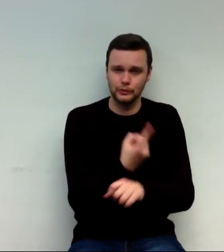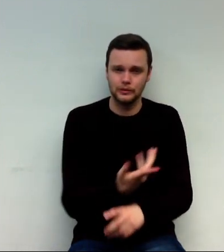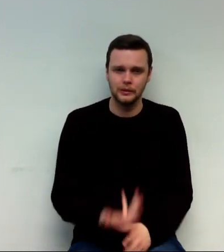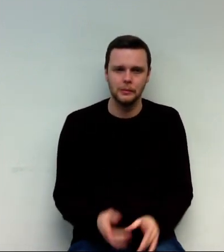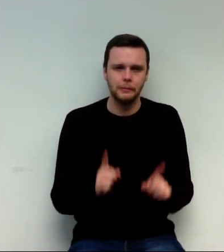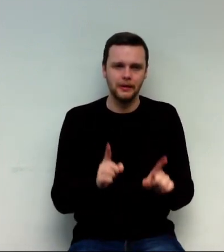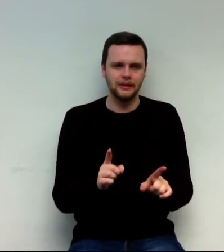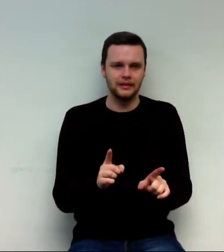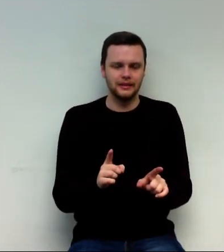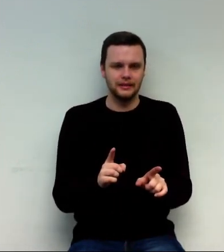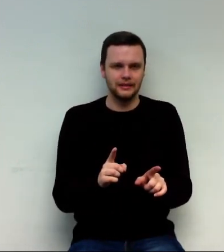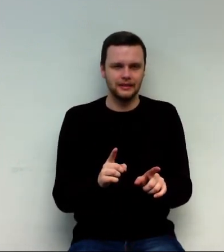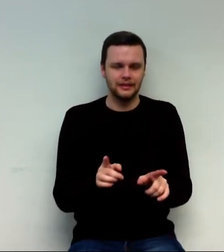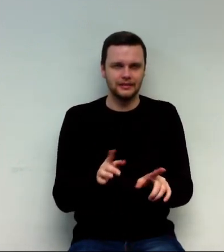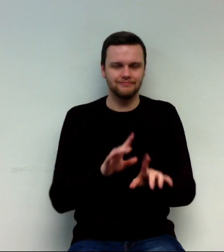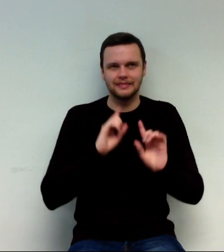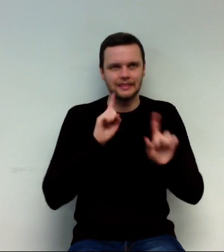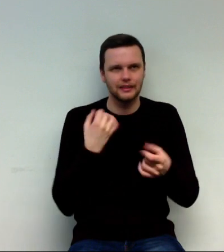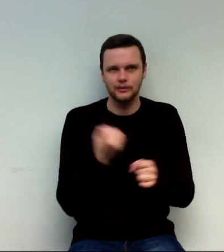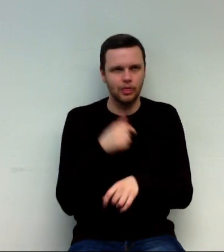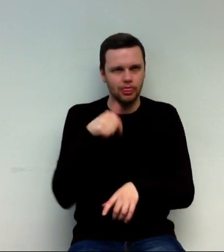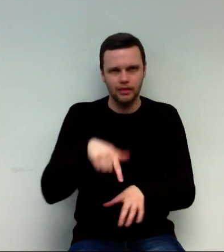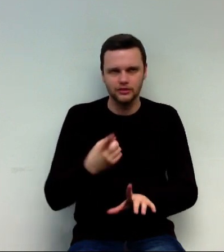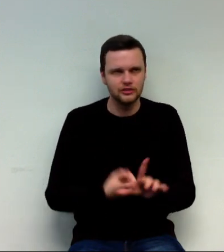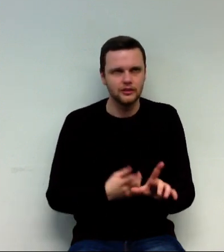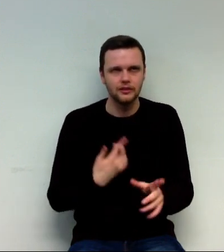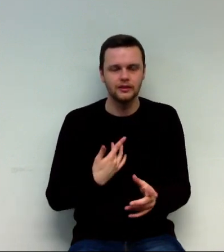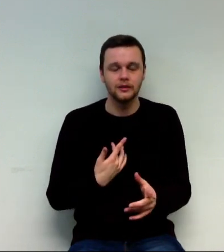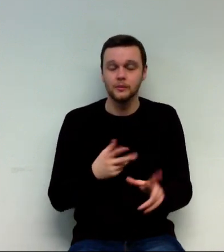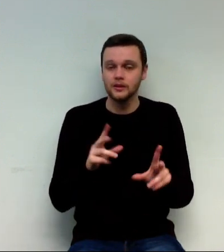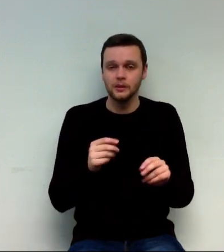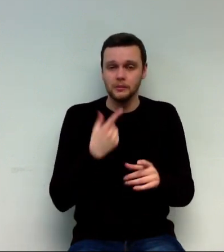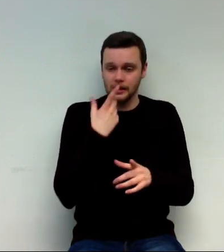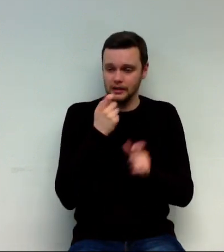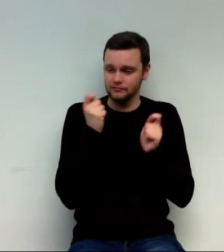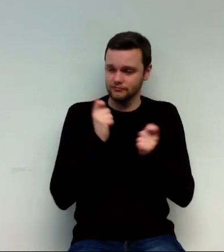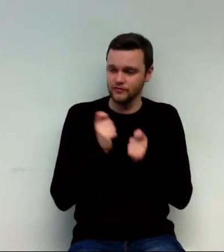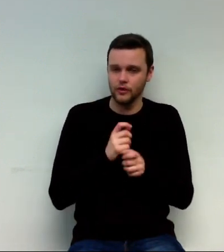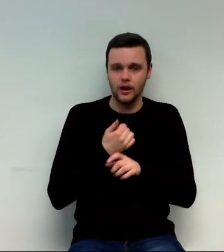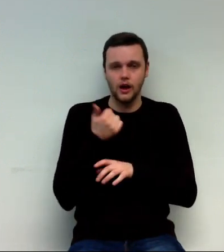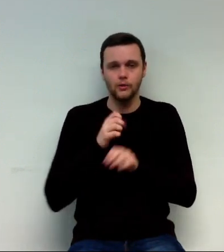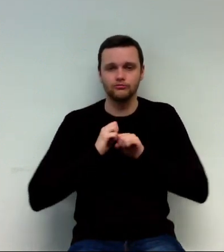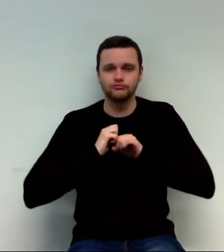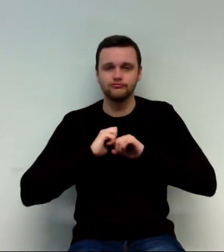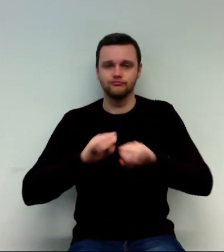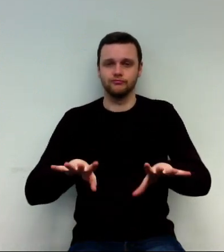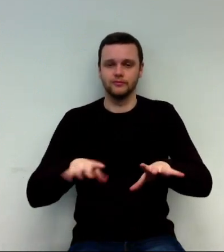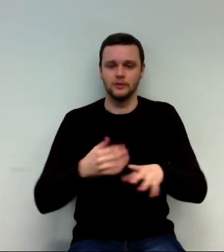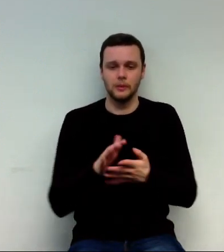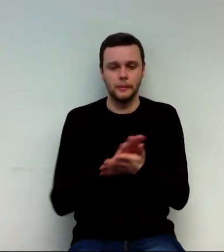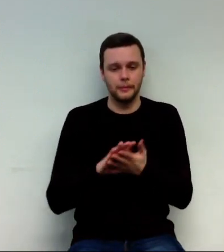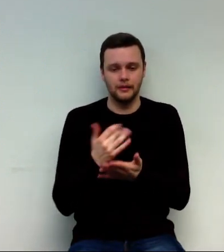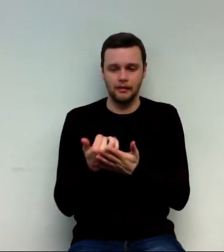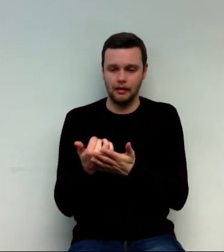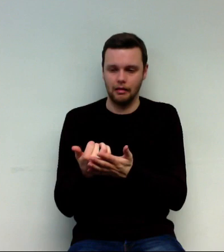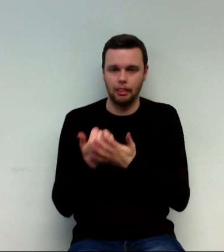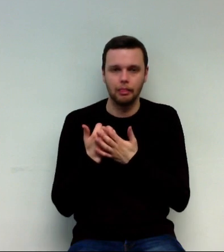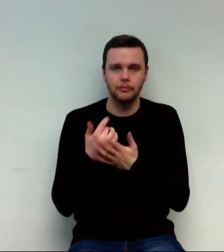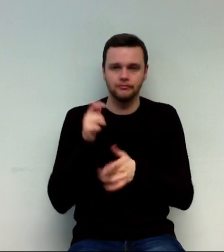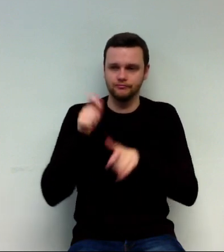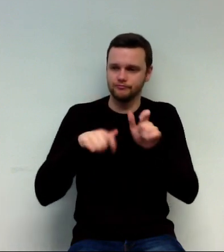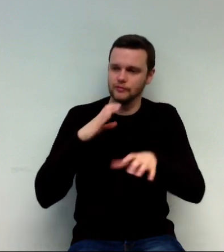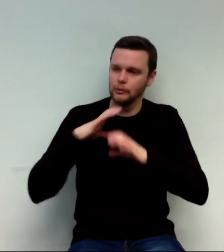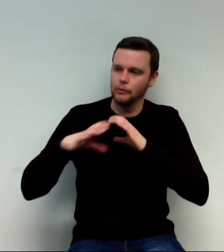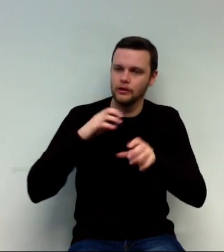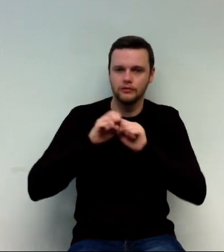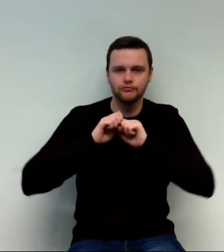quite make it work for 2019. You can still make these changes in how you market your show or how you communicate to at least help